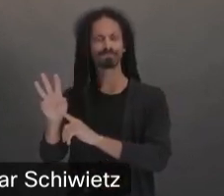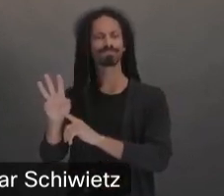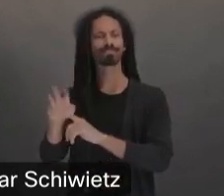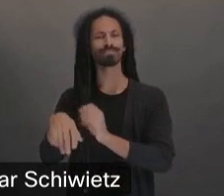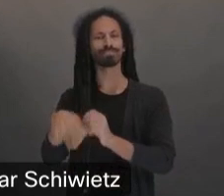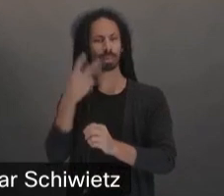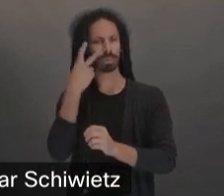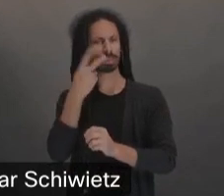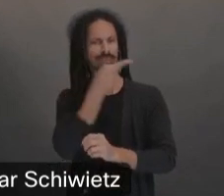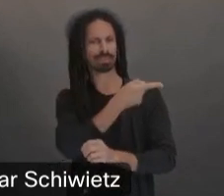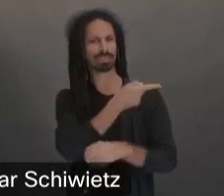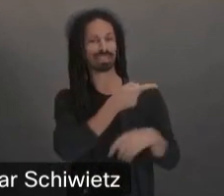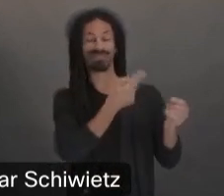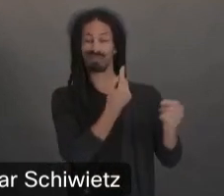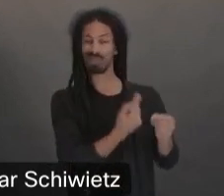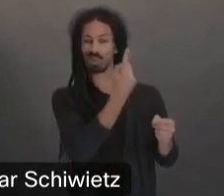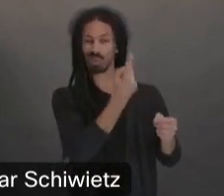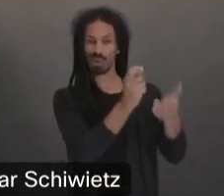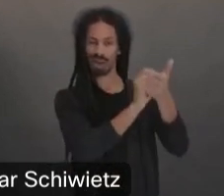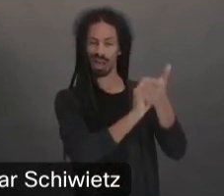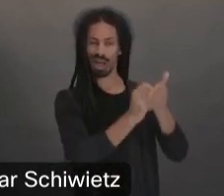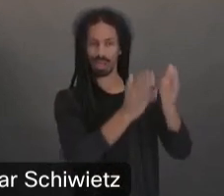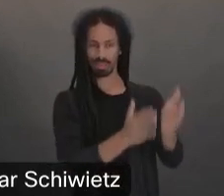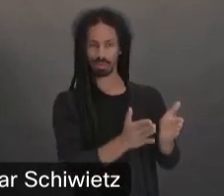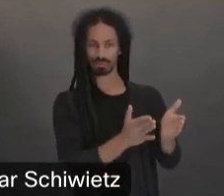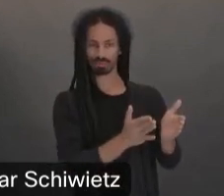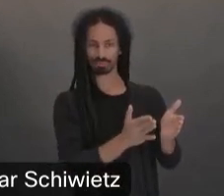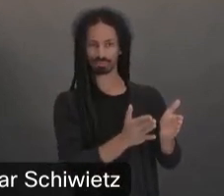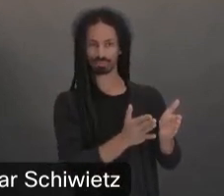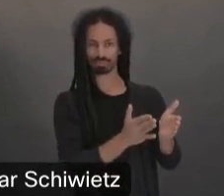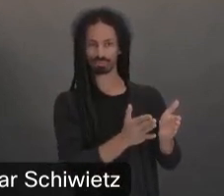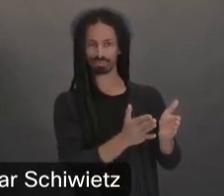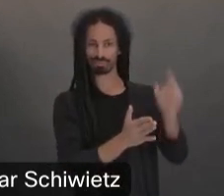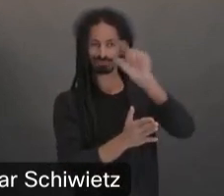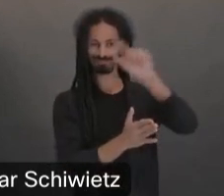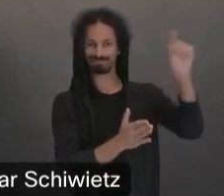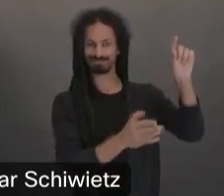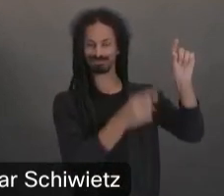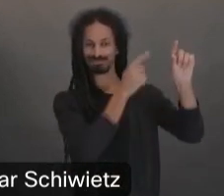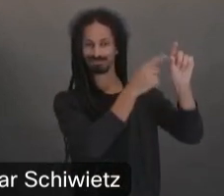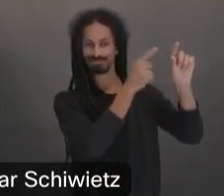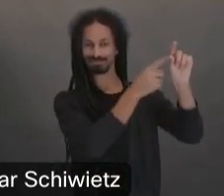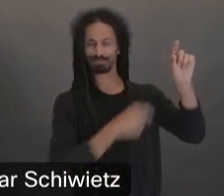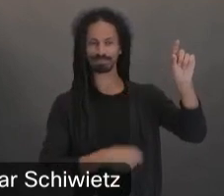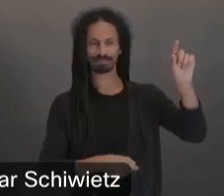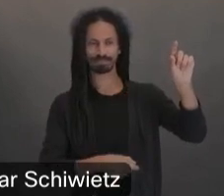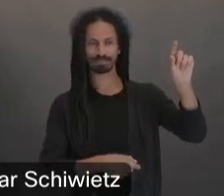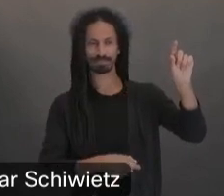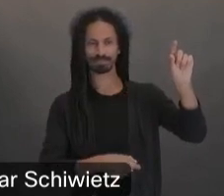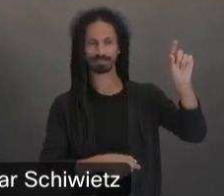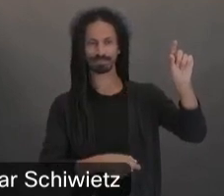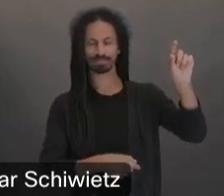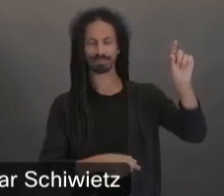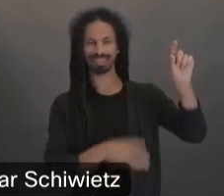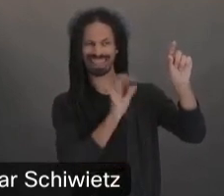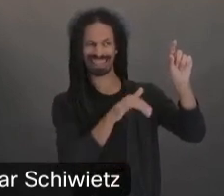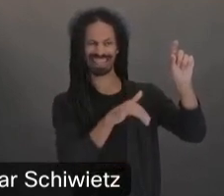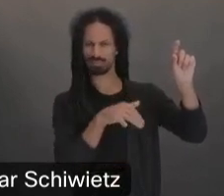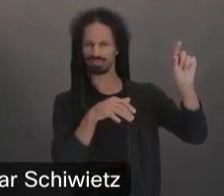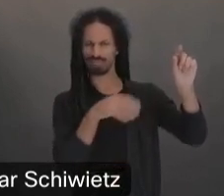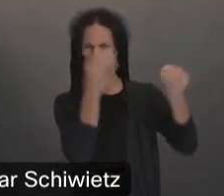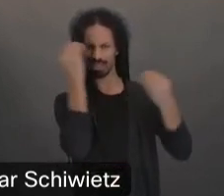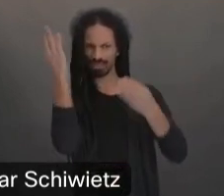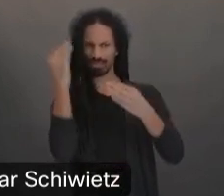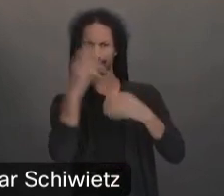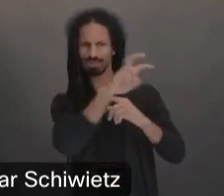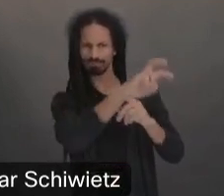have one author, so the source that you're referring to, it only has one author that wrote